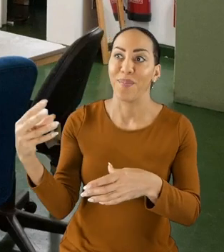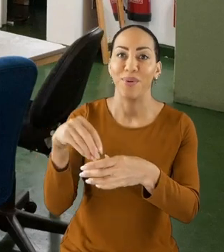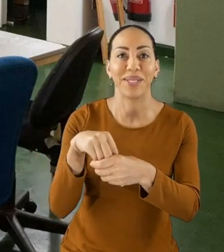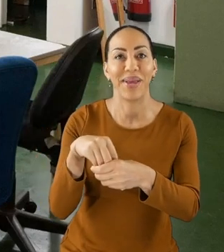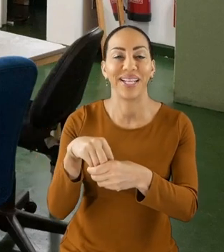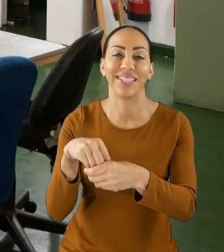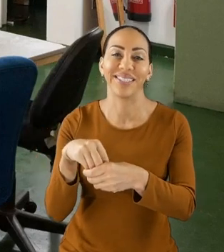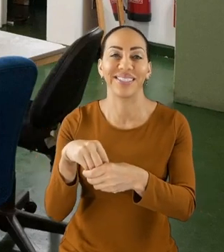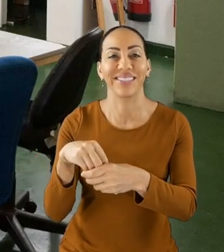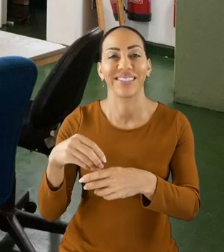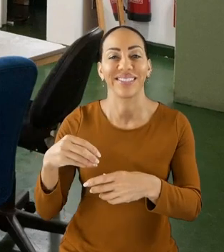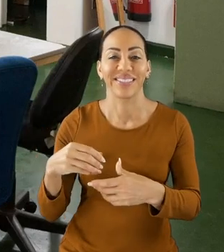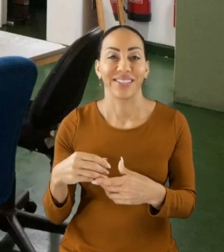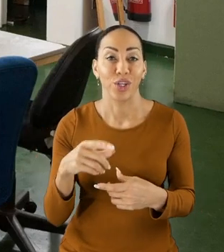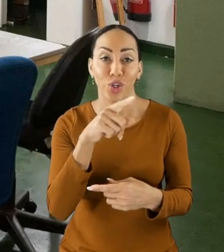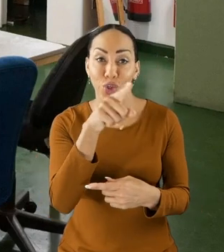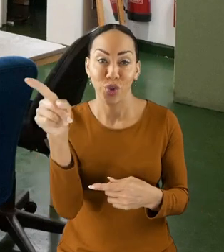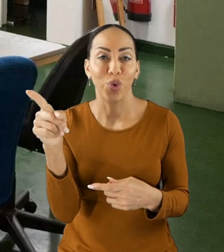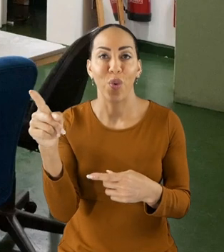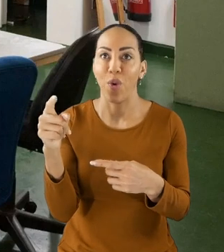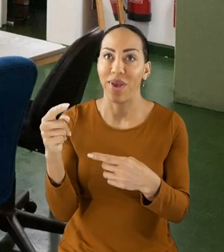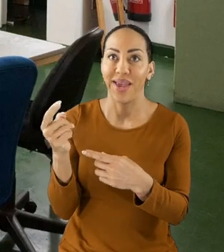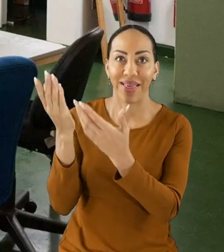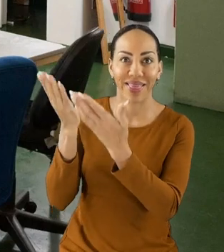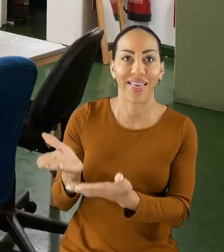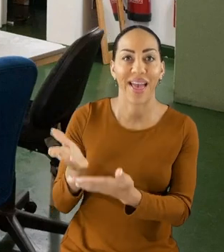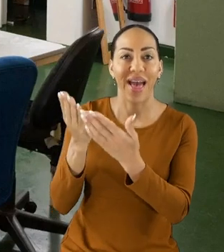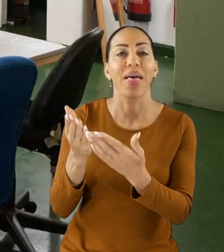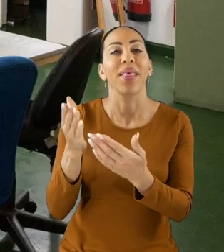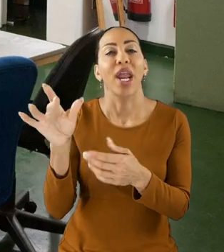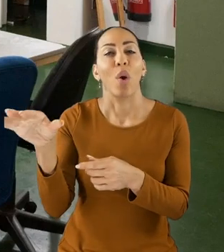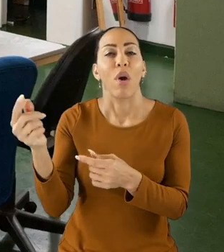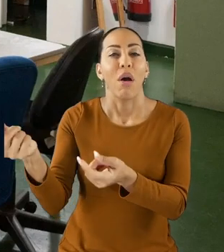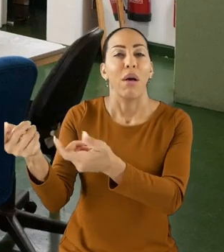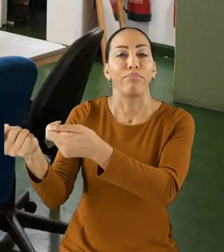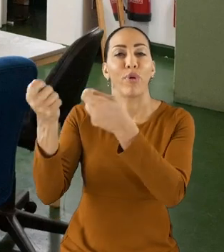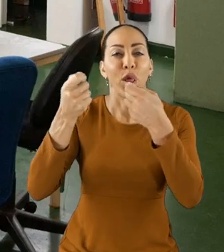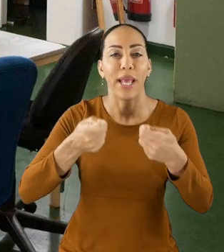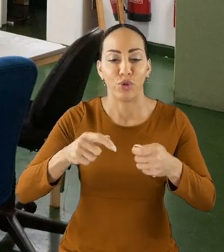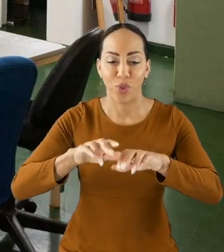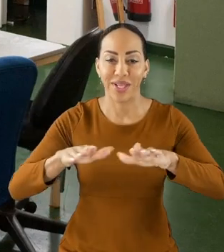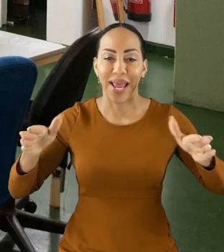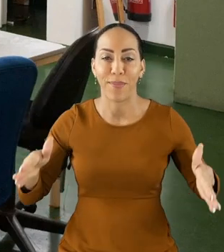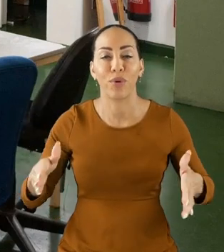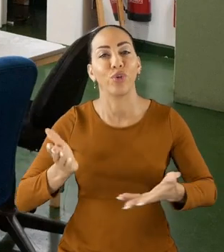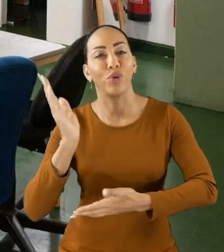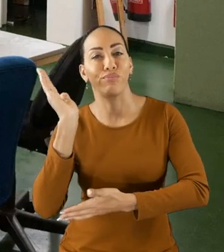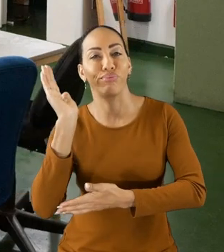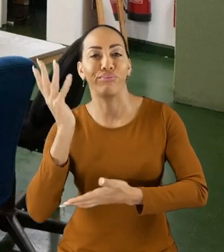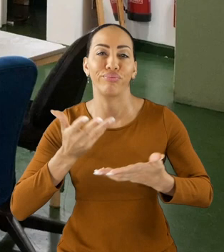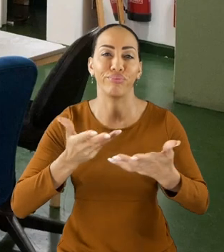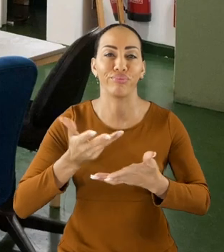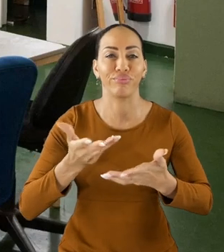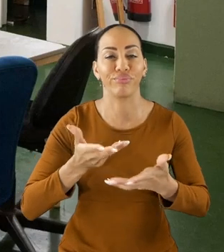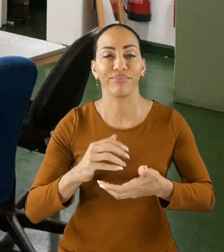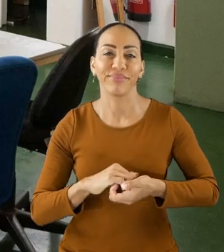in on his green screen into the space. So you're going to be appearing here, and I'll be bringing you down to the table at points as well to make these presentations